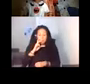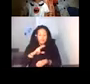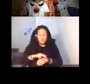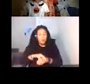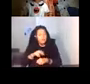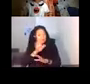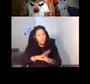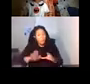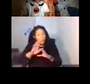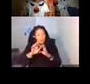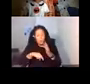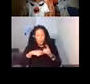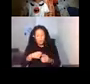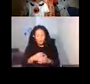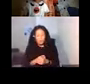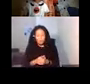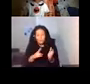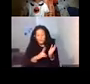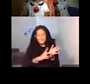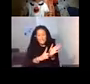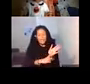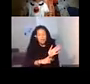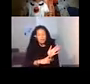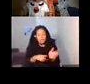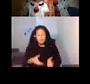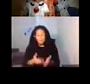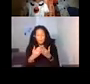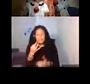doctors in the UK. Nina Layard, born